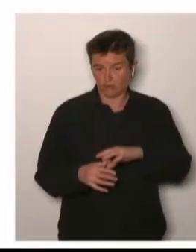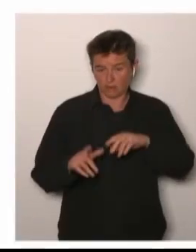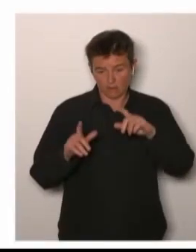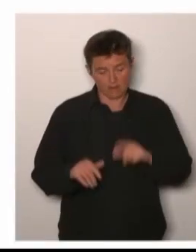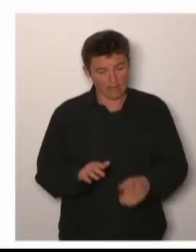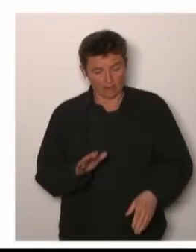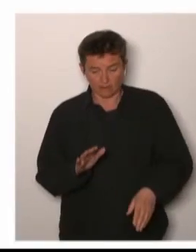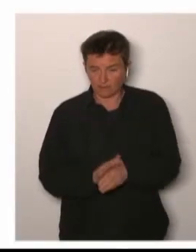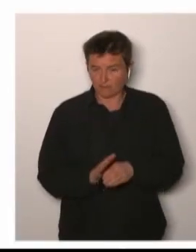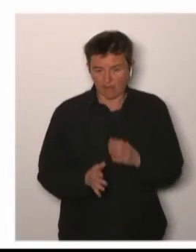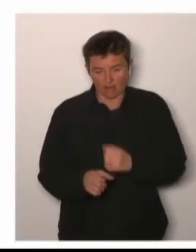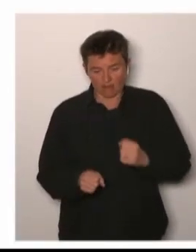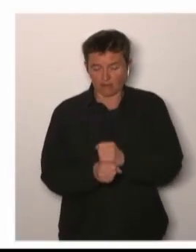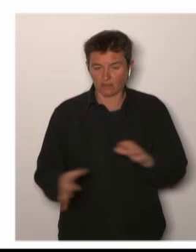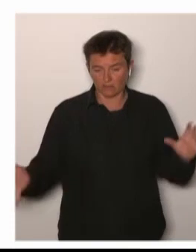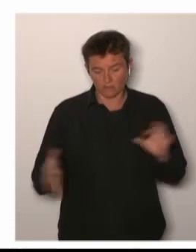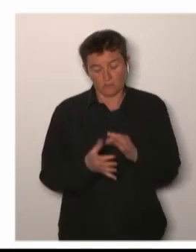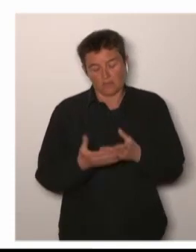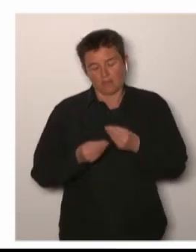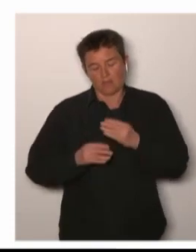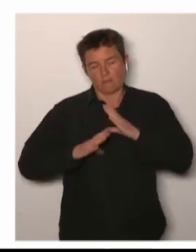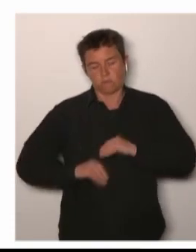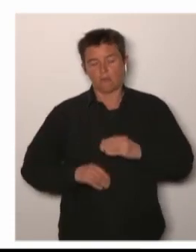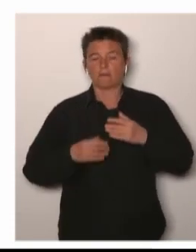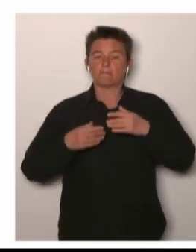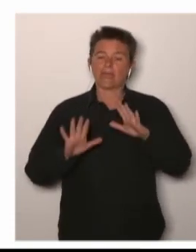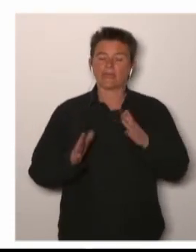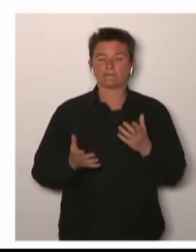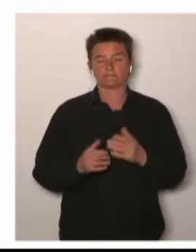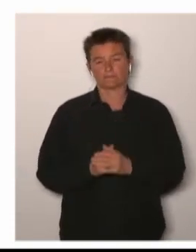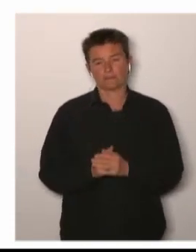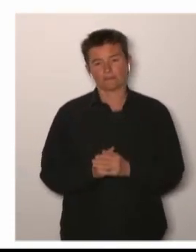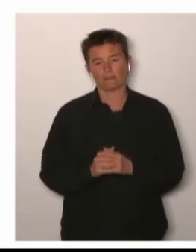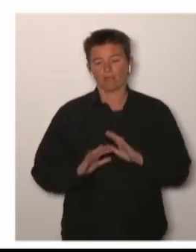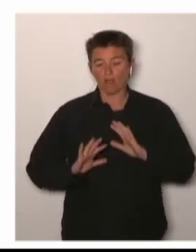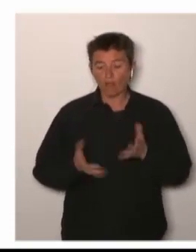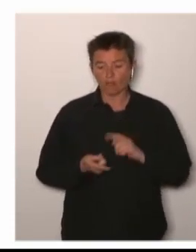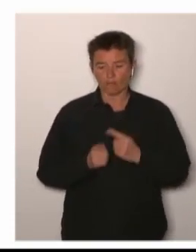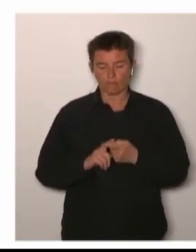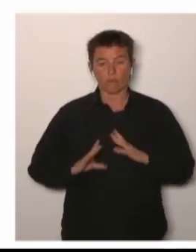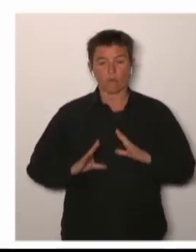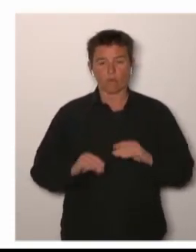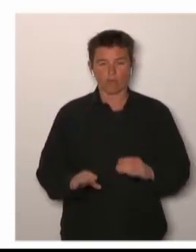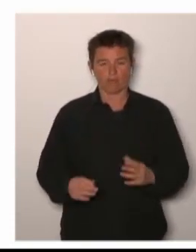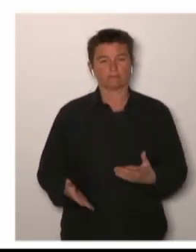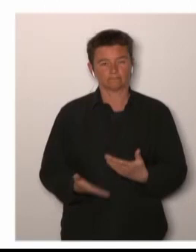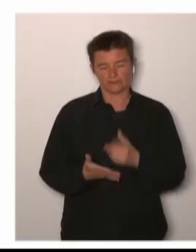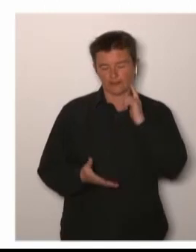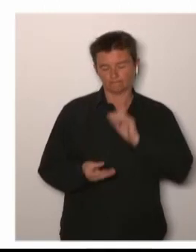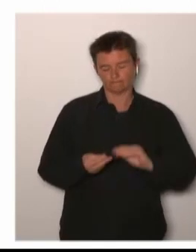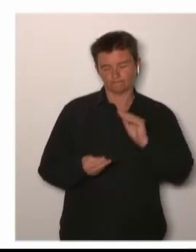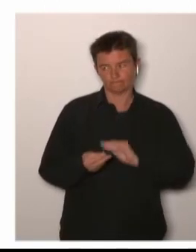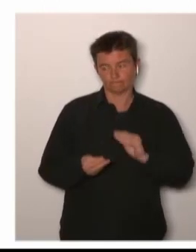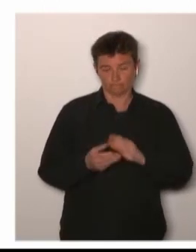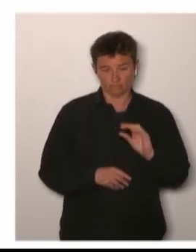soothing. But, and the big but is, how is it going to be implemented on the ground? And I think this is what all of us, whether we